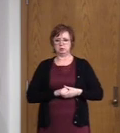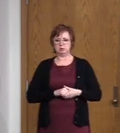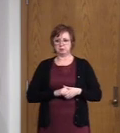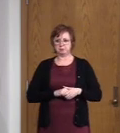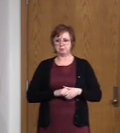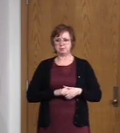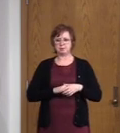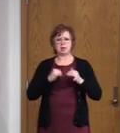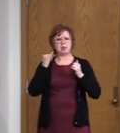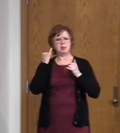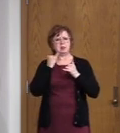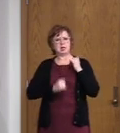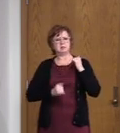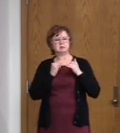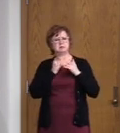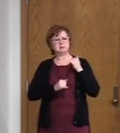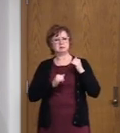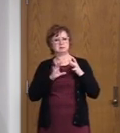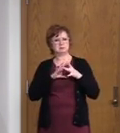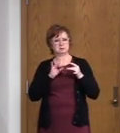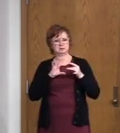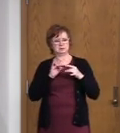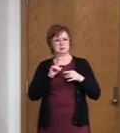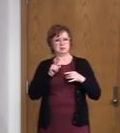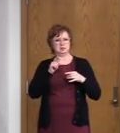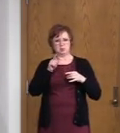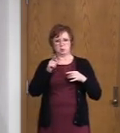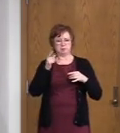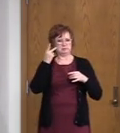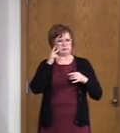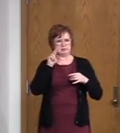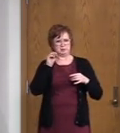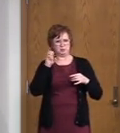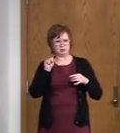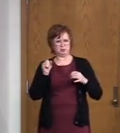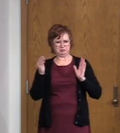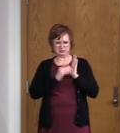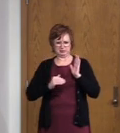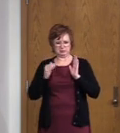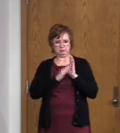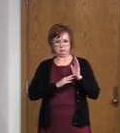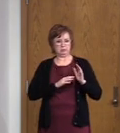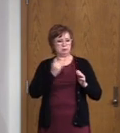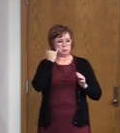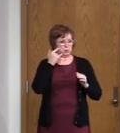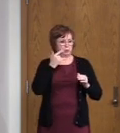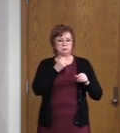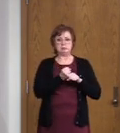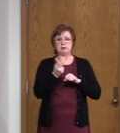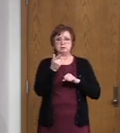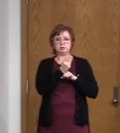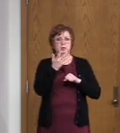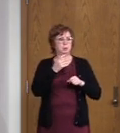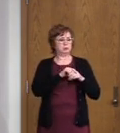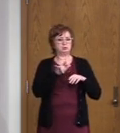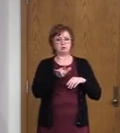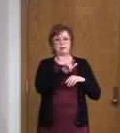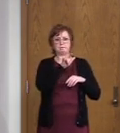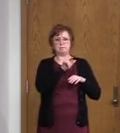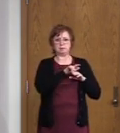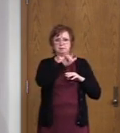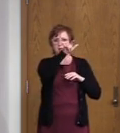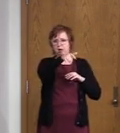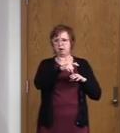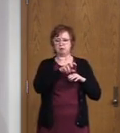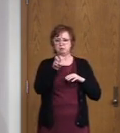Last but not least, you've heard a lot in the news around proof of vaccination and what will be required for travel and all those sorts of things. So every resident of the province who receives